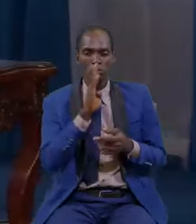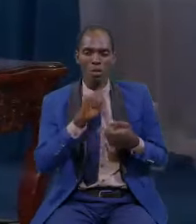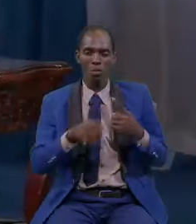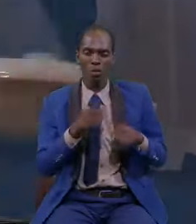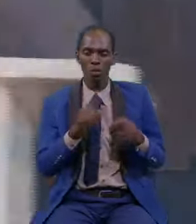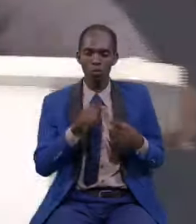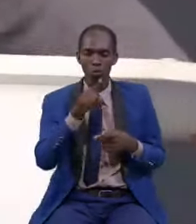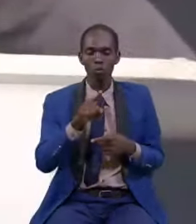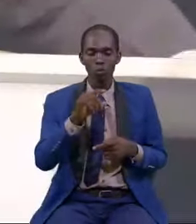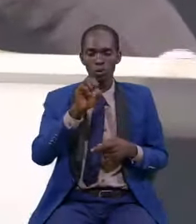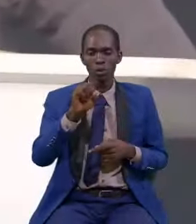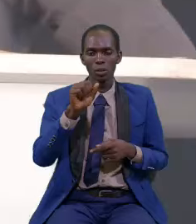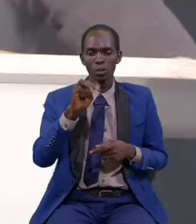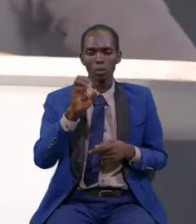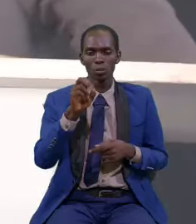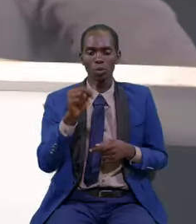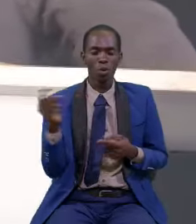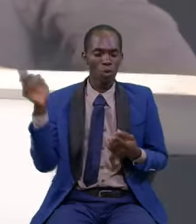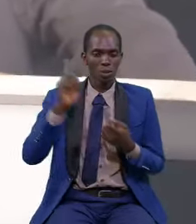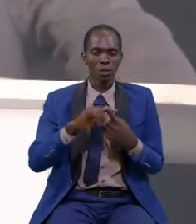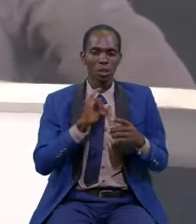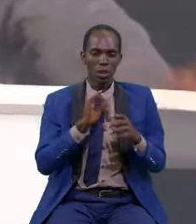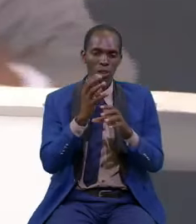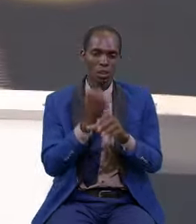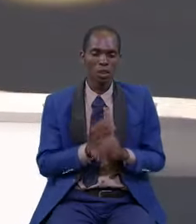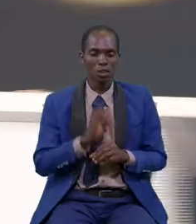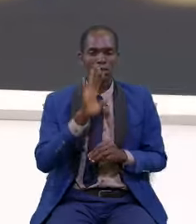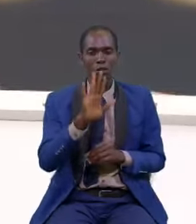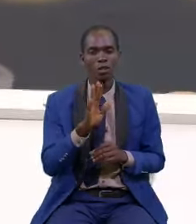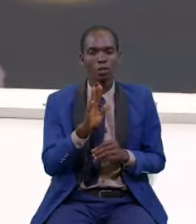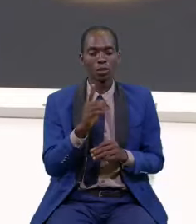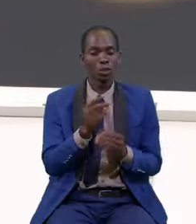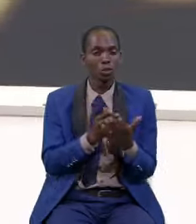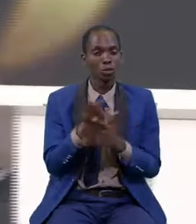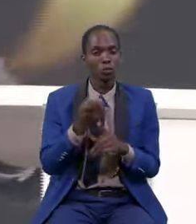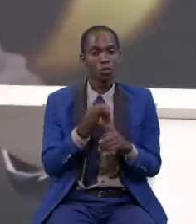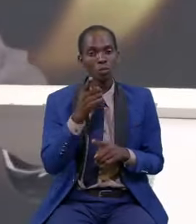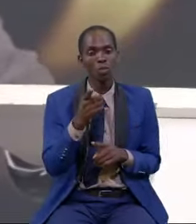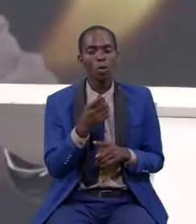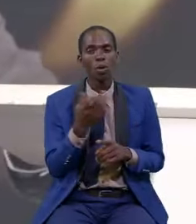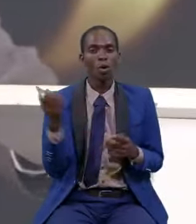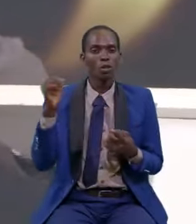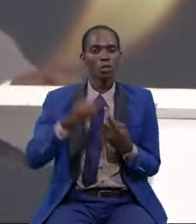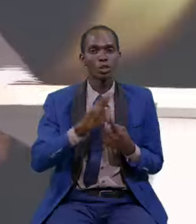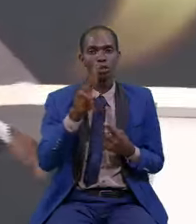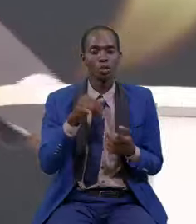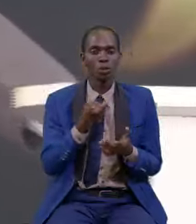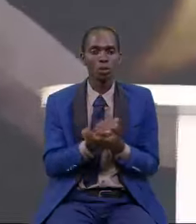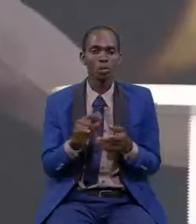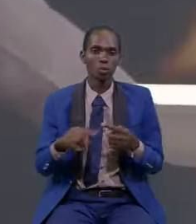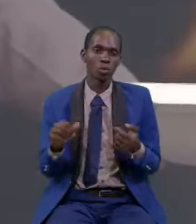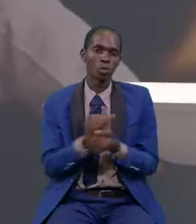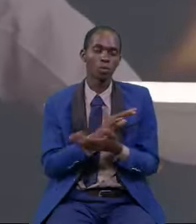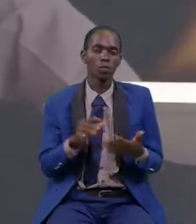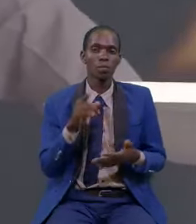you. Everything you told me to destroy you. And because of that, the fear that that